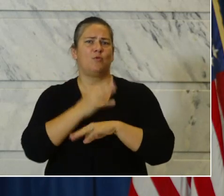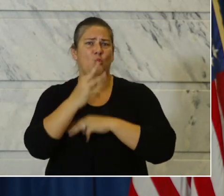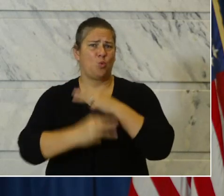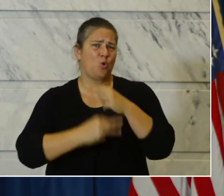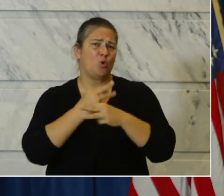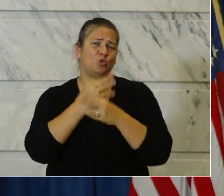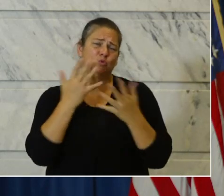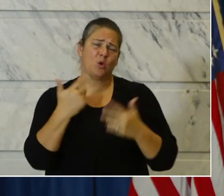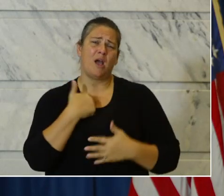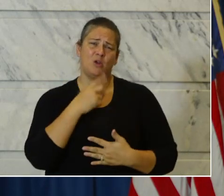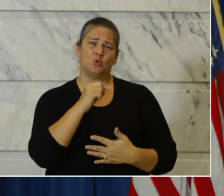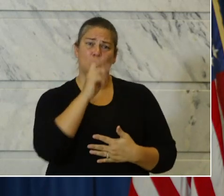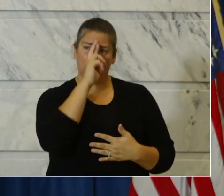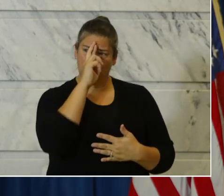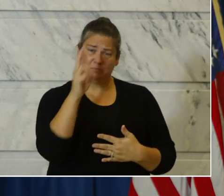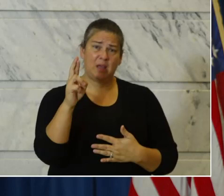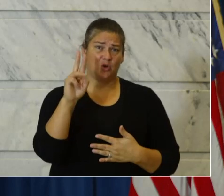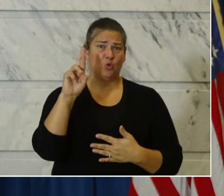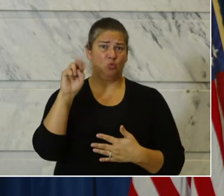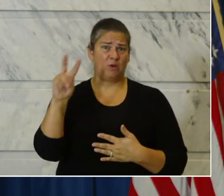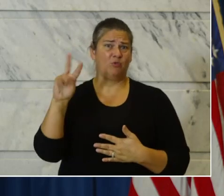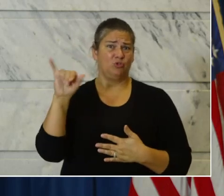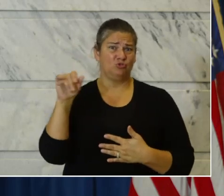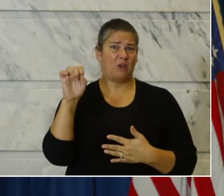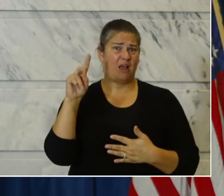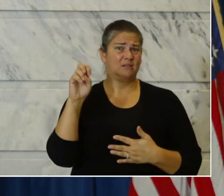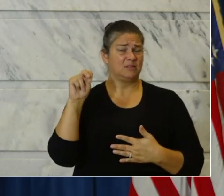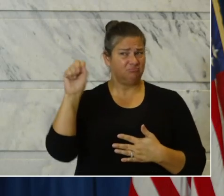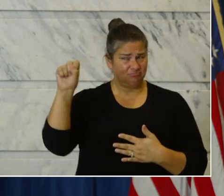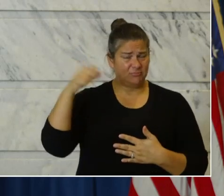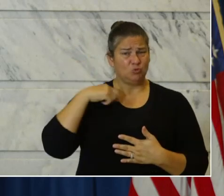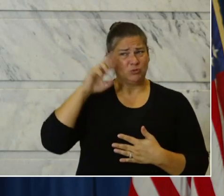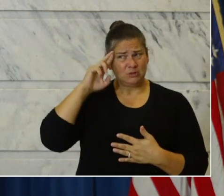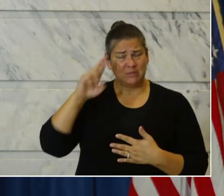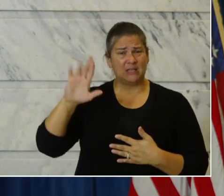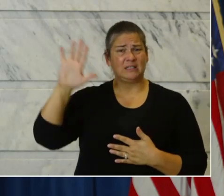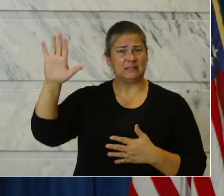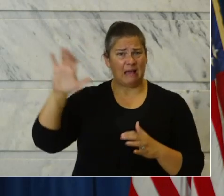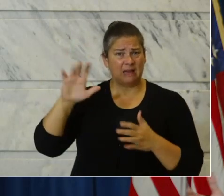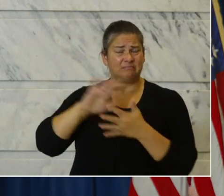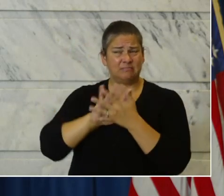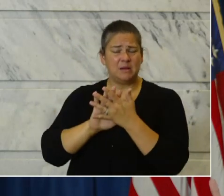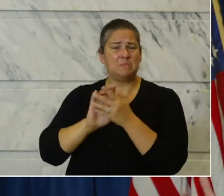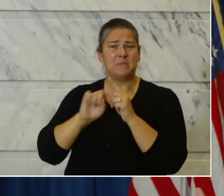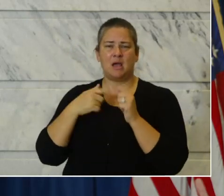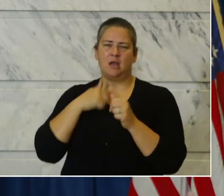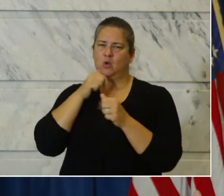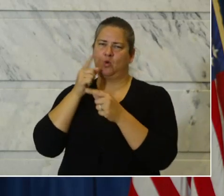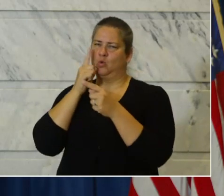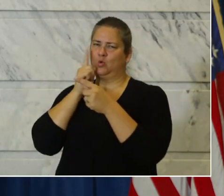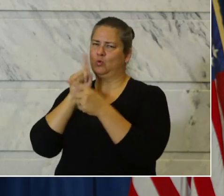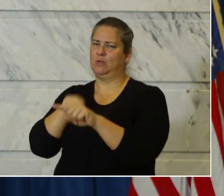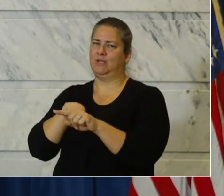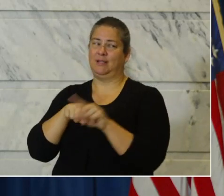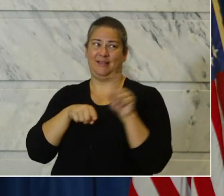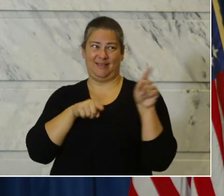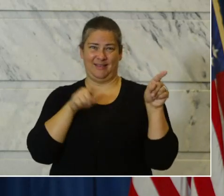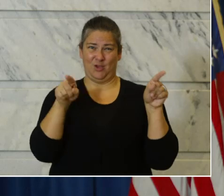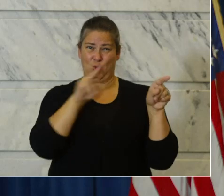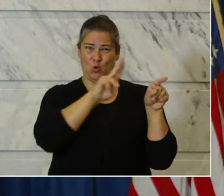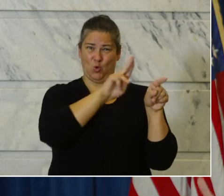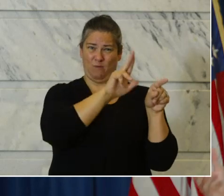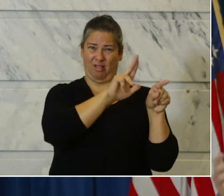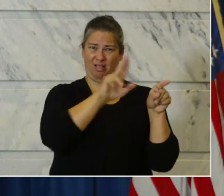much respect Reverend Jackson, I don't agree with a boycott of those that have had no control over